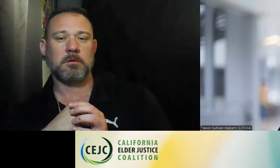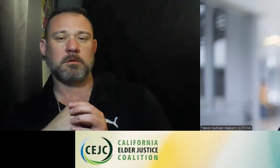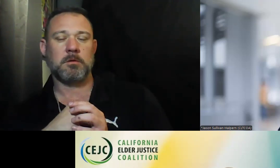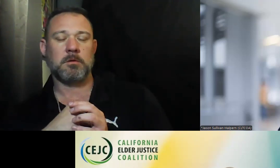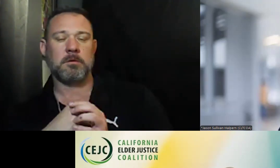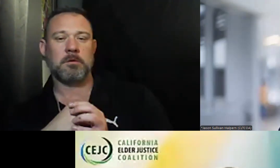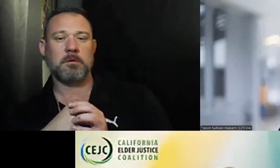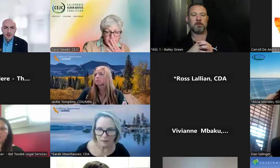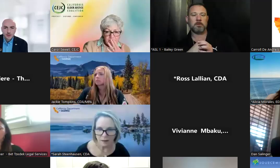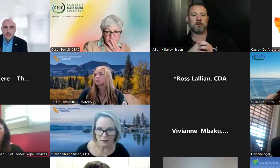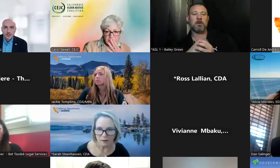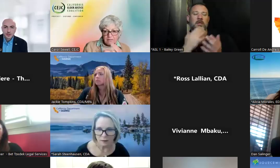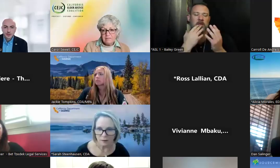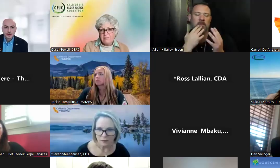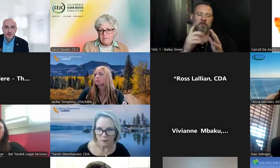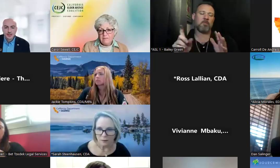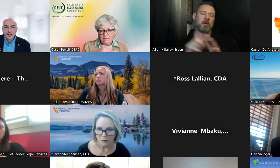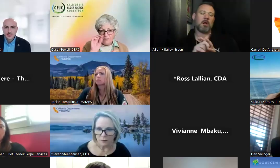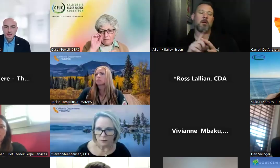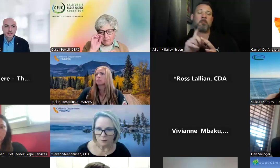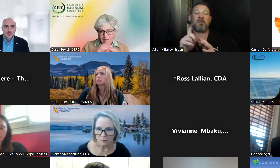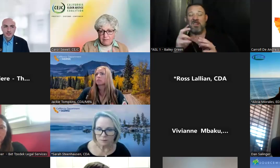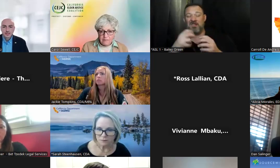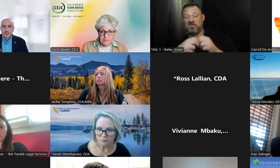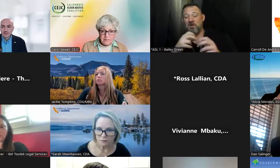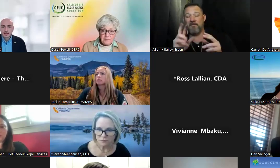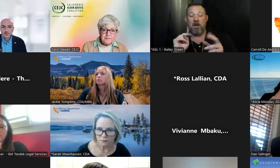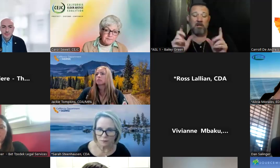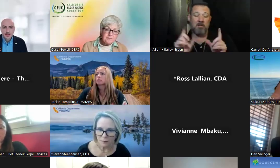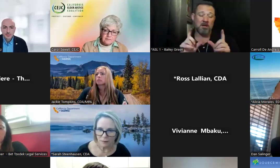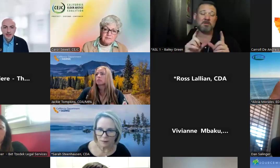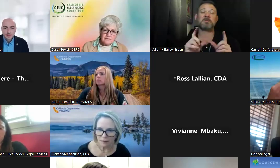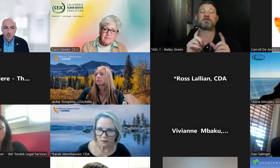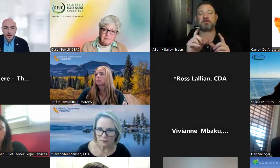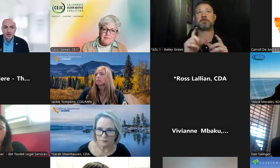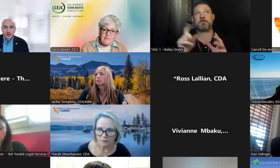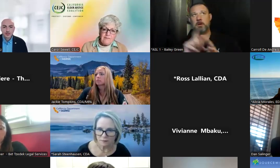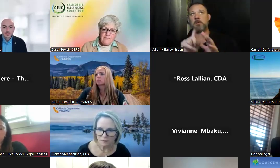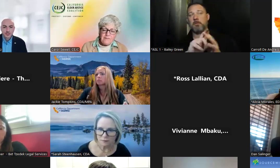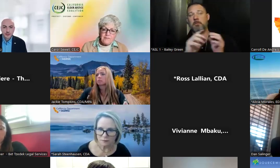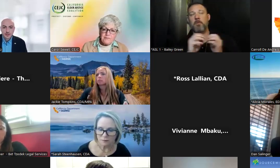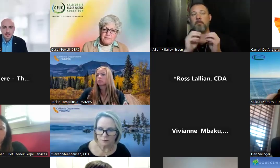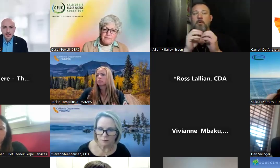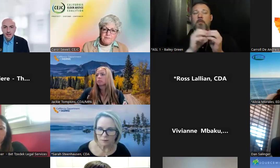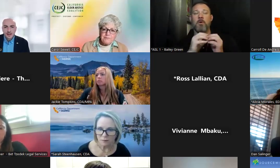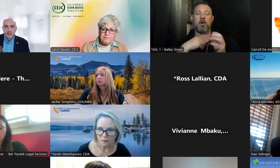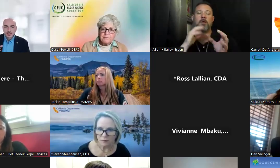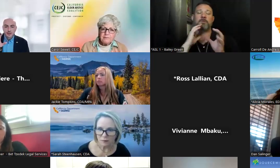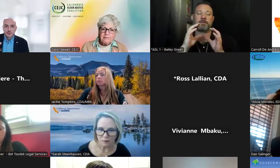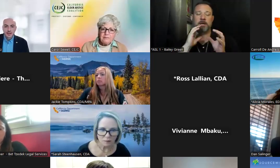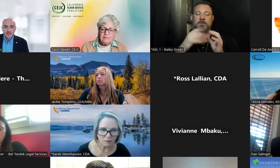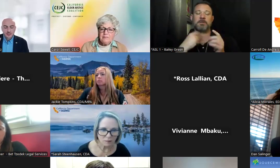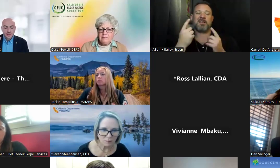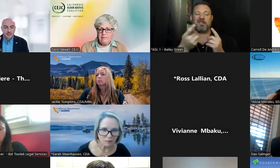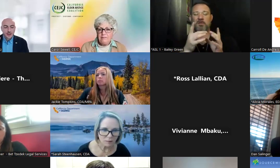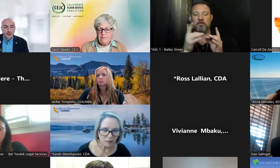Thank you for bringing that up, Carol. The issue of unlicensed facilities has definitely been coming up more in our conversations. And I think, like you